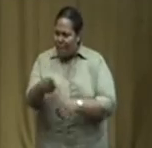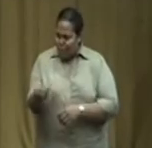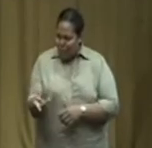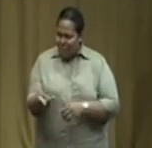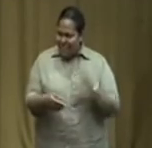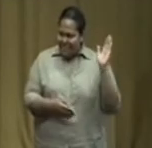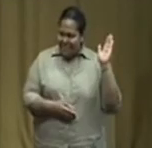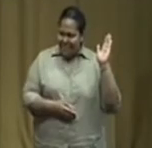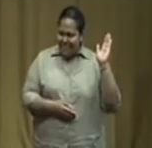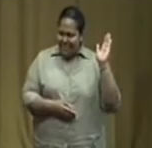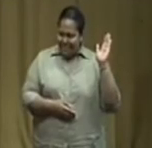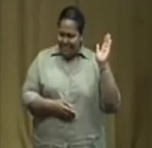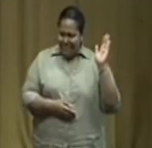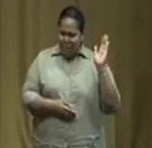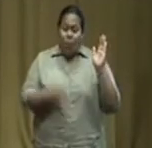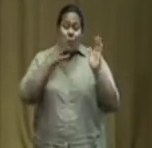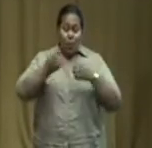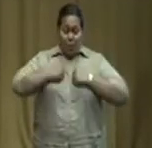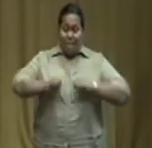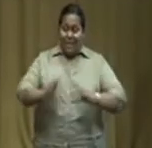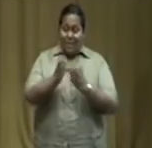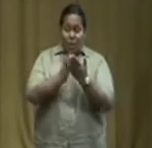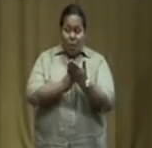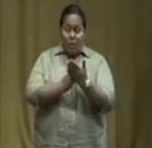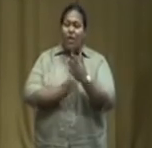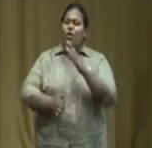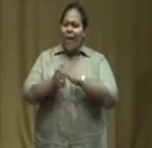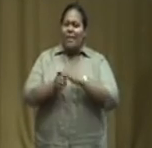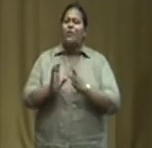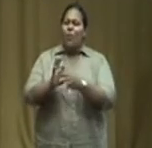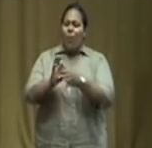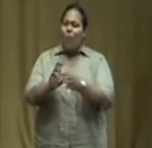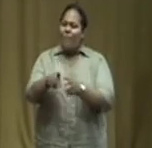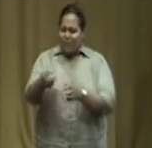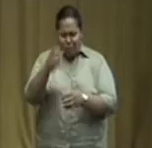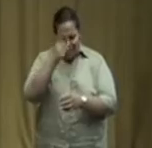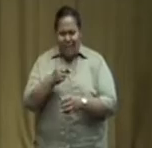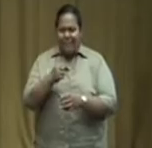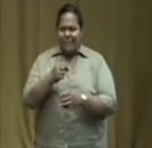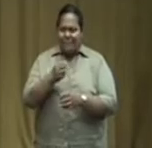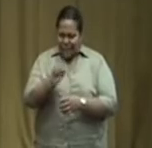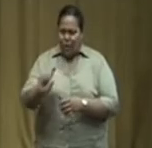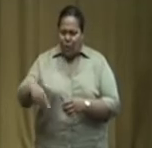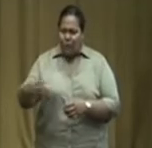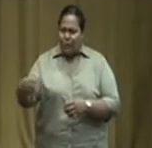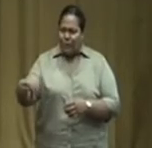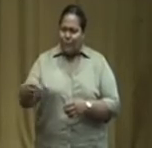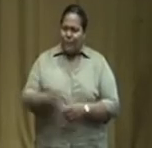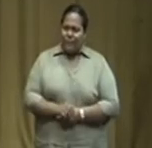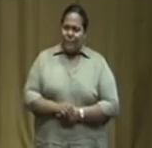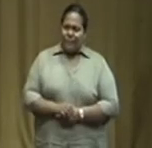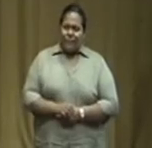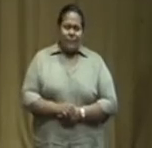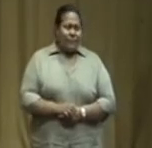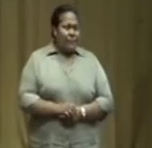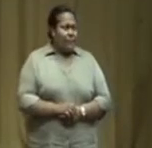they've still got access to the content that they contributed to the system. So we also aggregate blog posts.